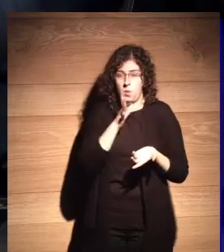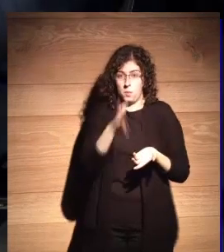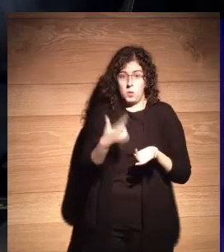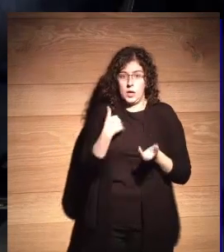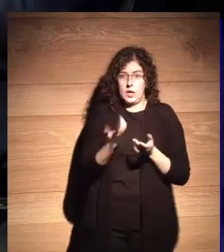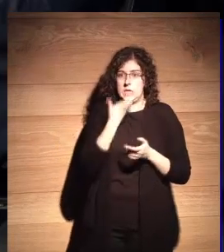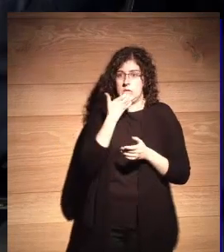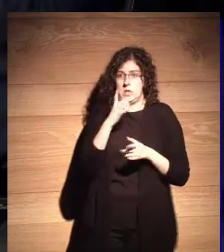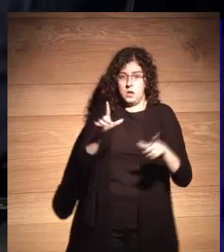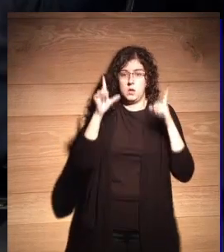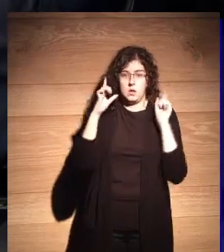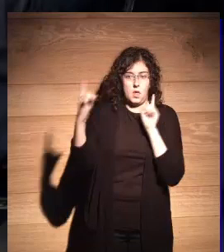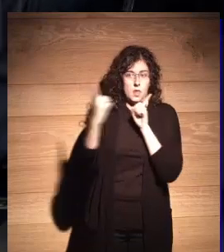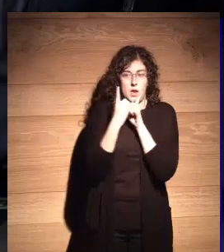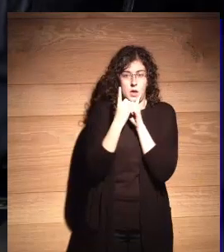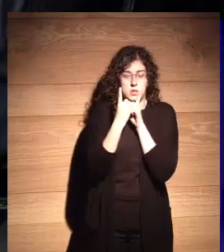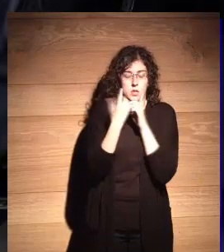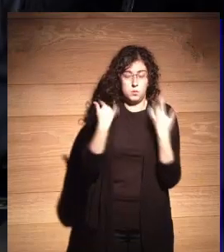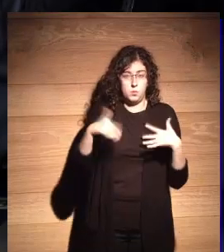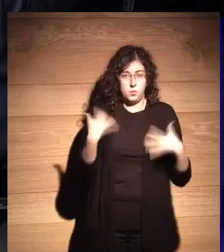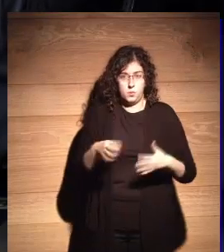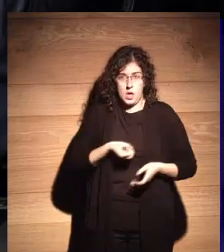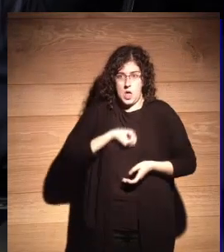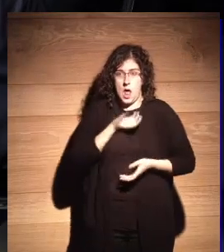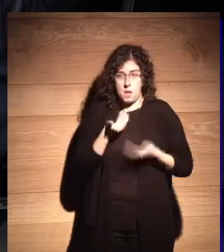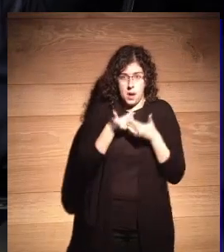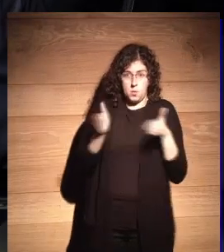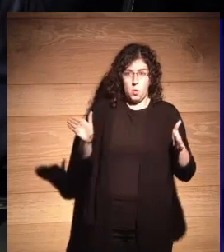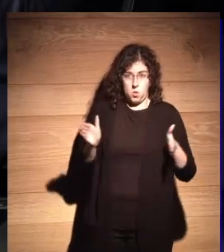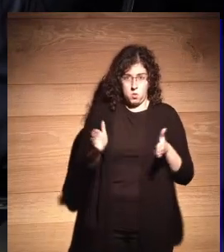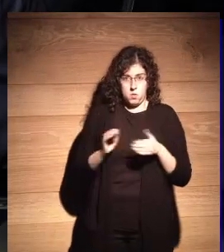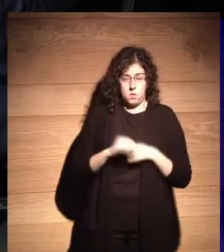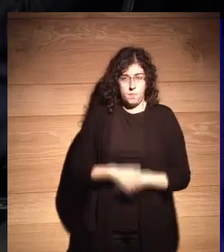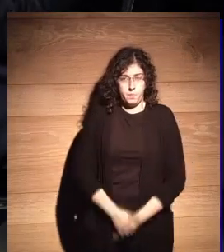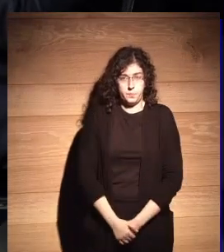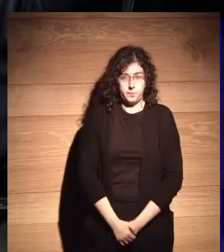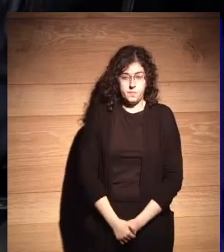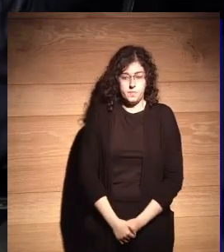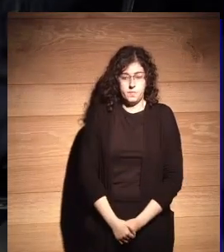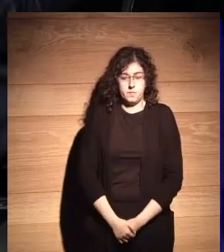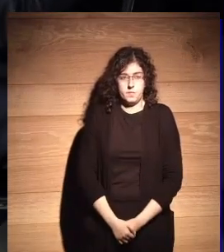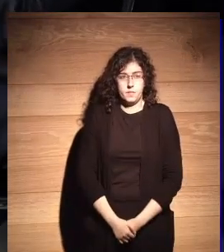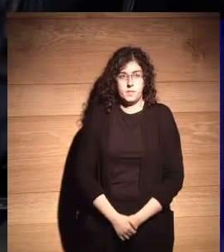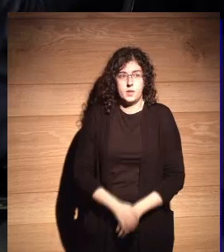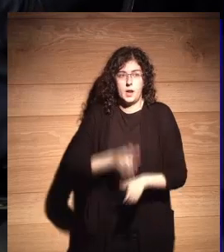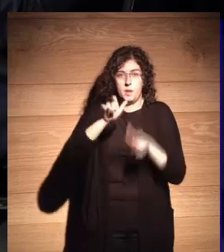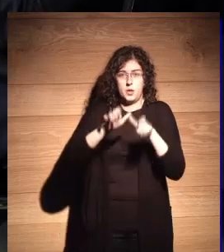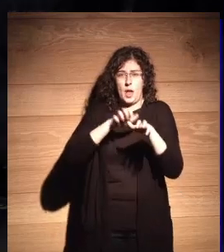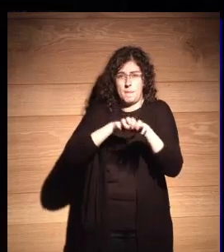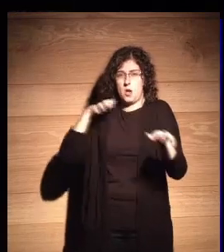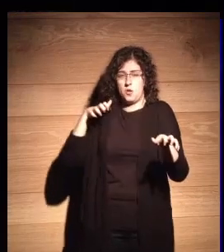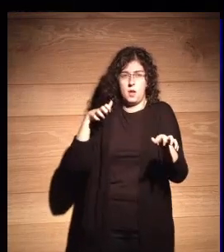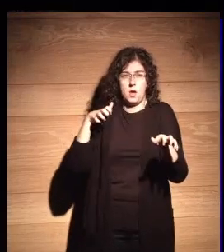close to someone. Well, all the people all my portraits are all done with their permission. It was a collaboration.